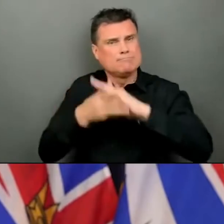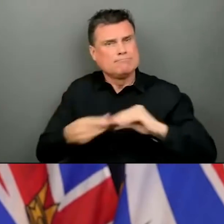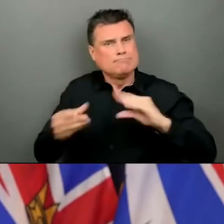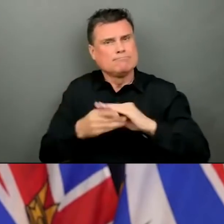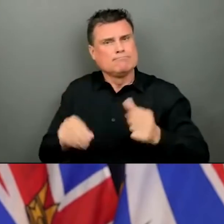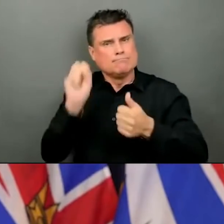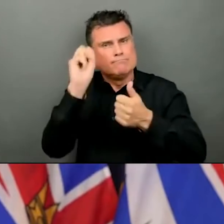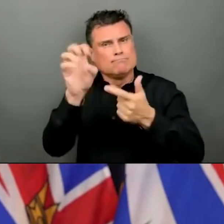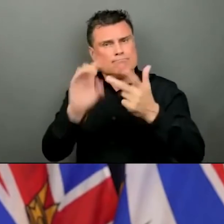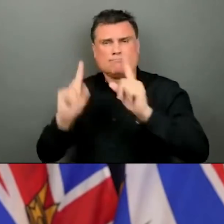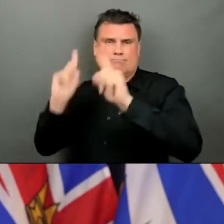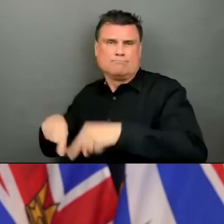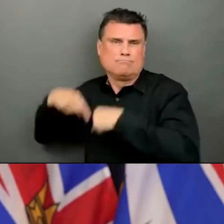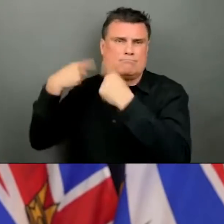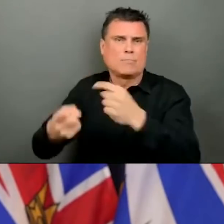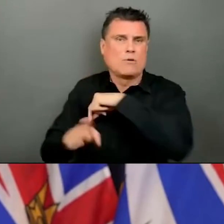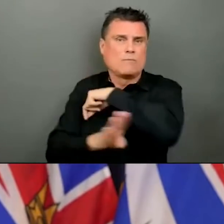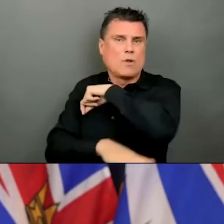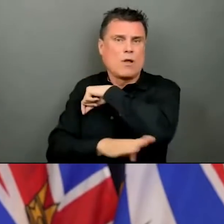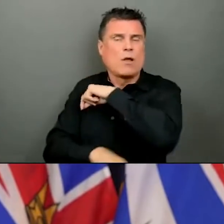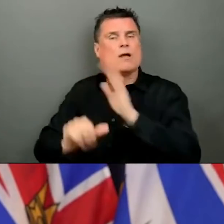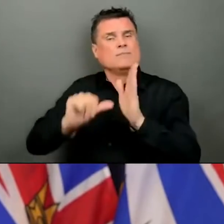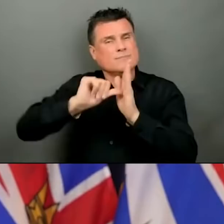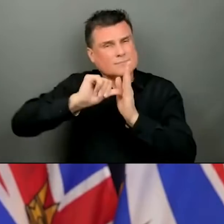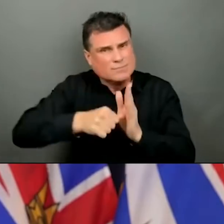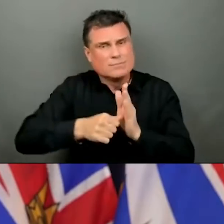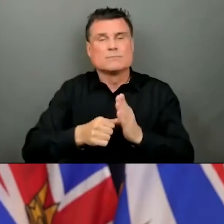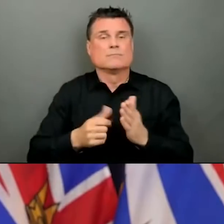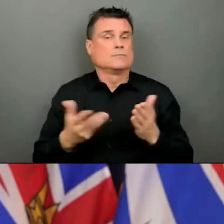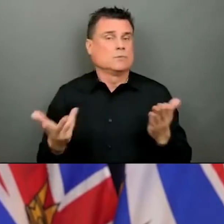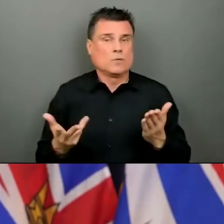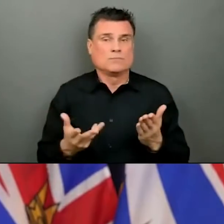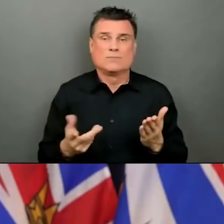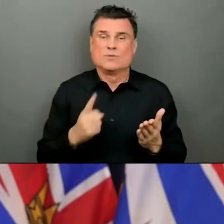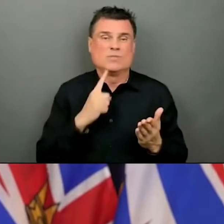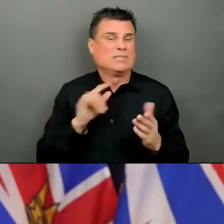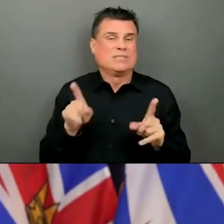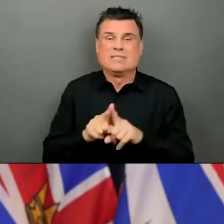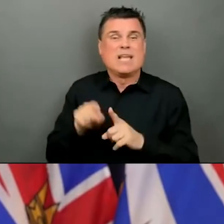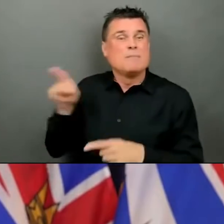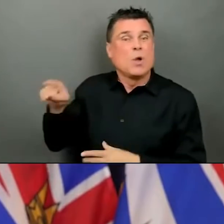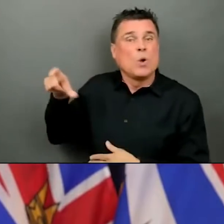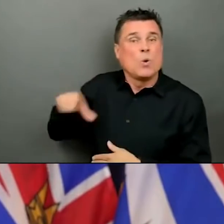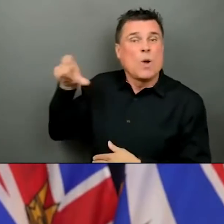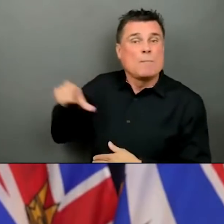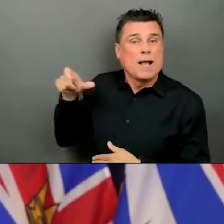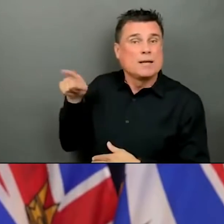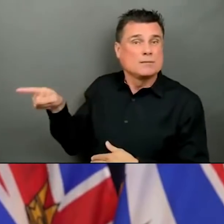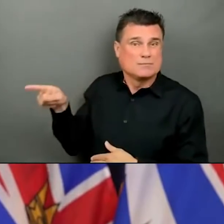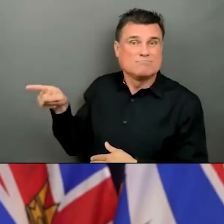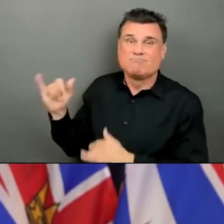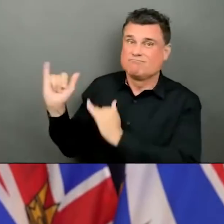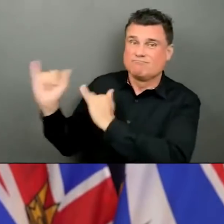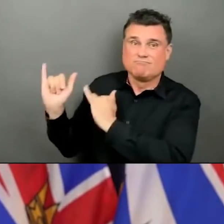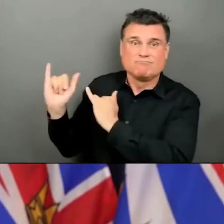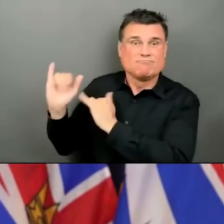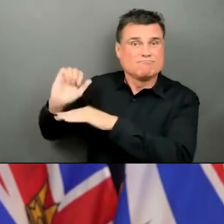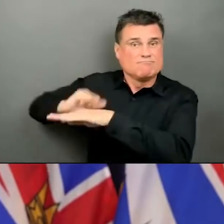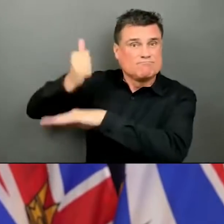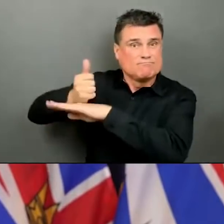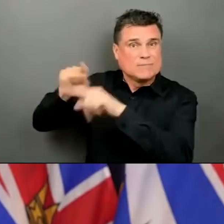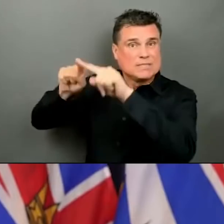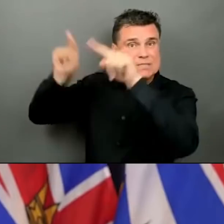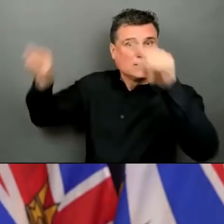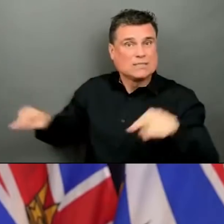other provinces have come to the point of view where they're saying to their citizens, best to stay in your local community. We certainly endorse that. And by working with the